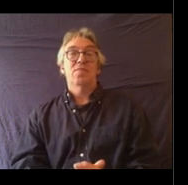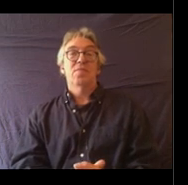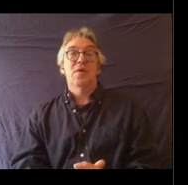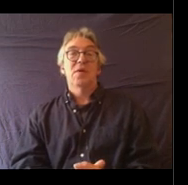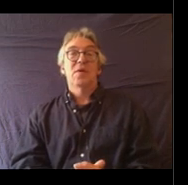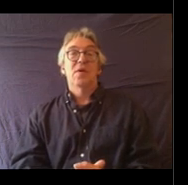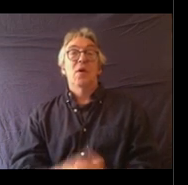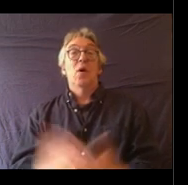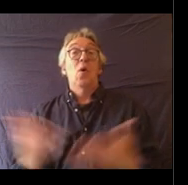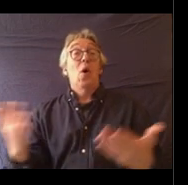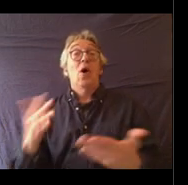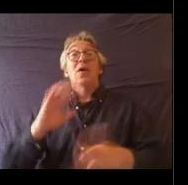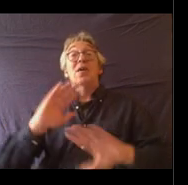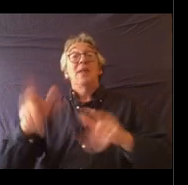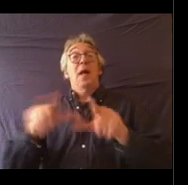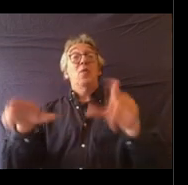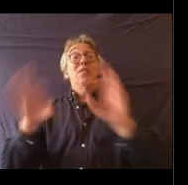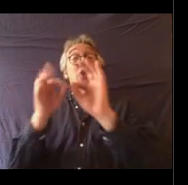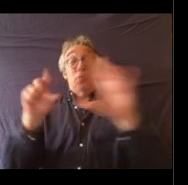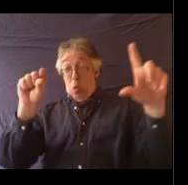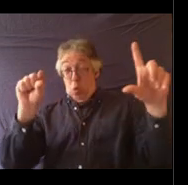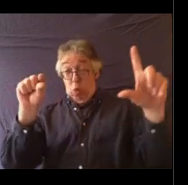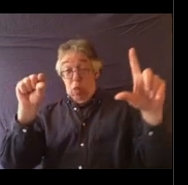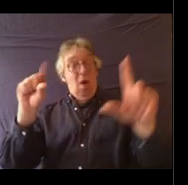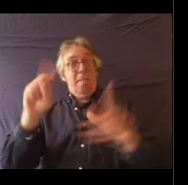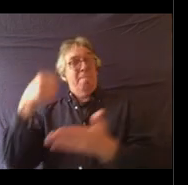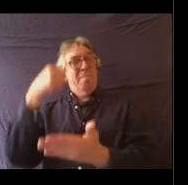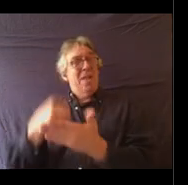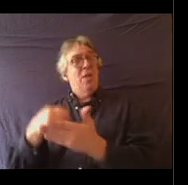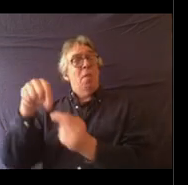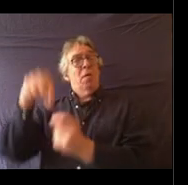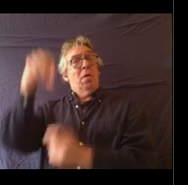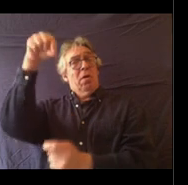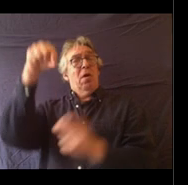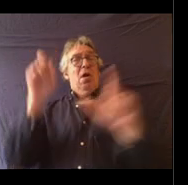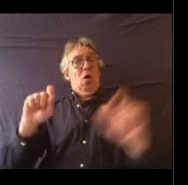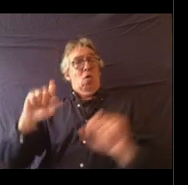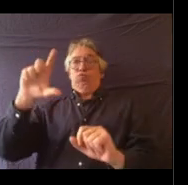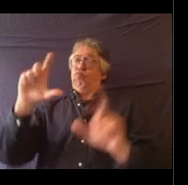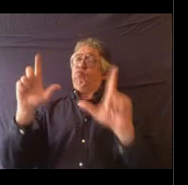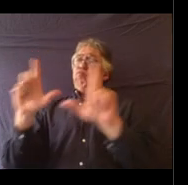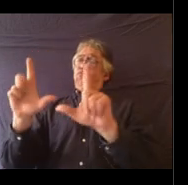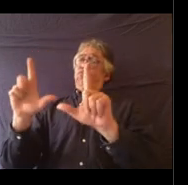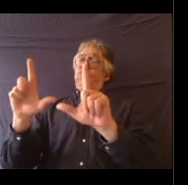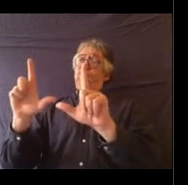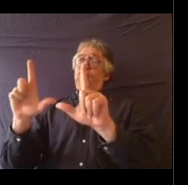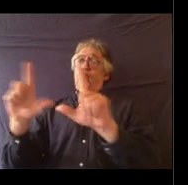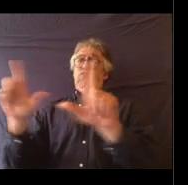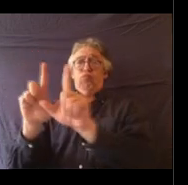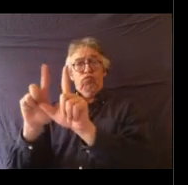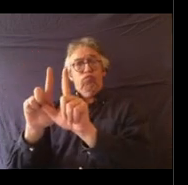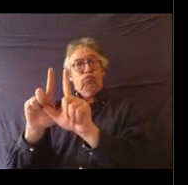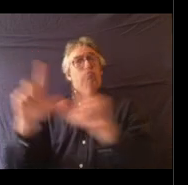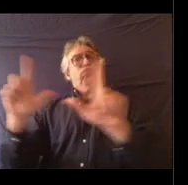language interpretation should be on the screen. All these qualitative aspects should be also defined in